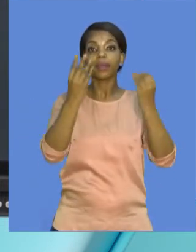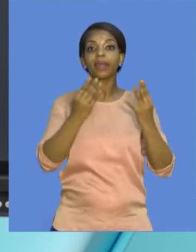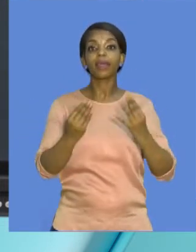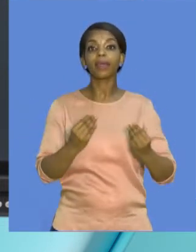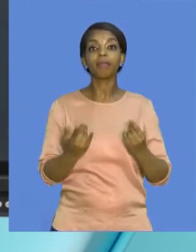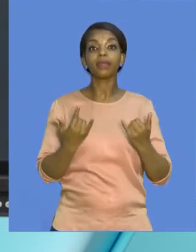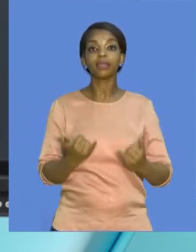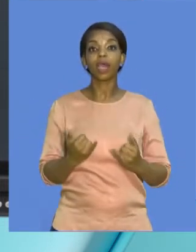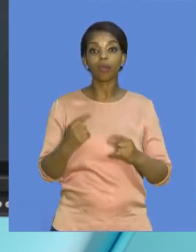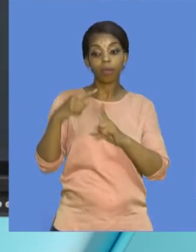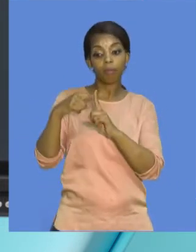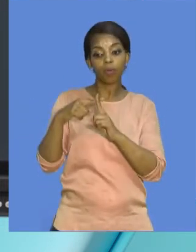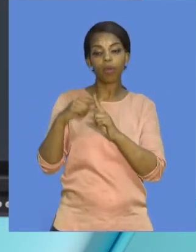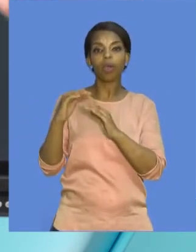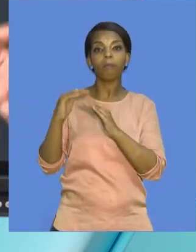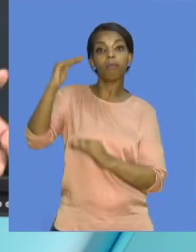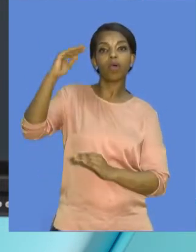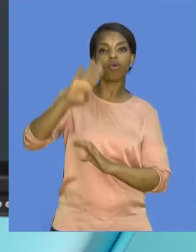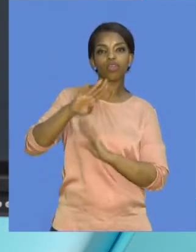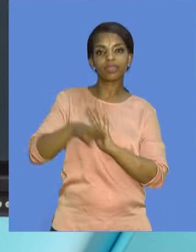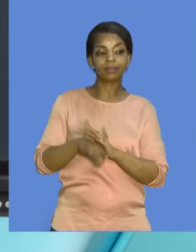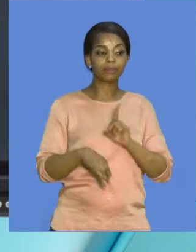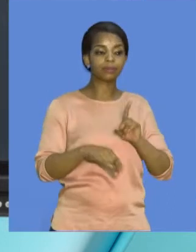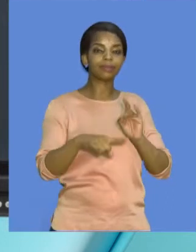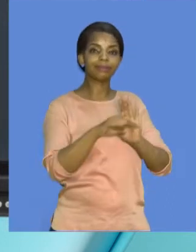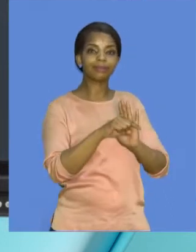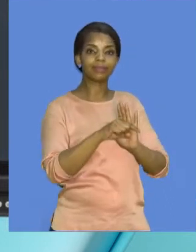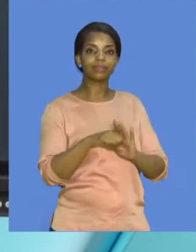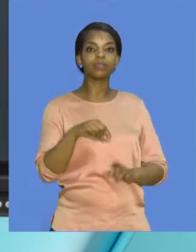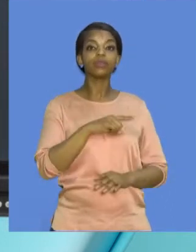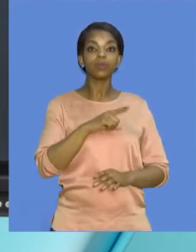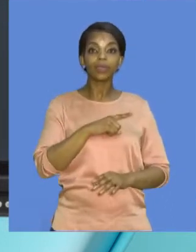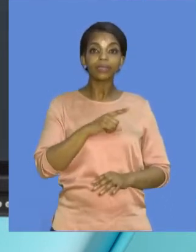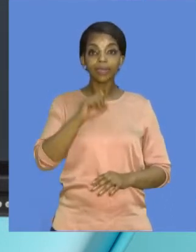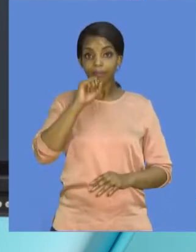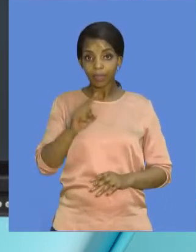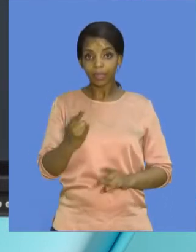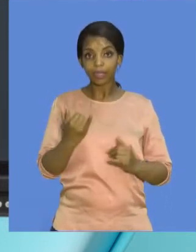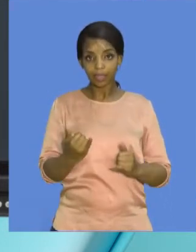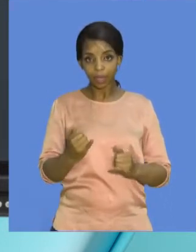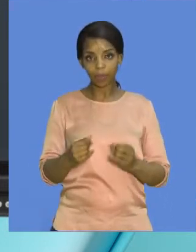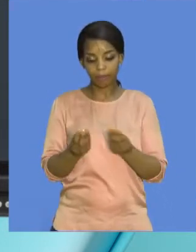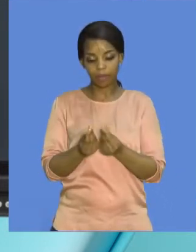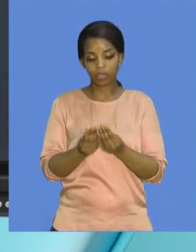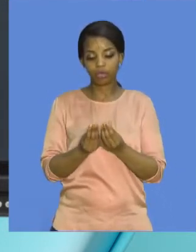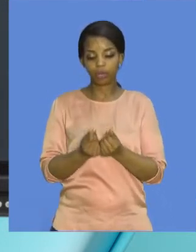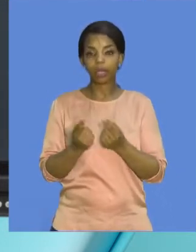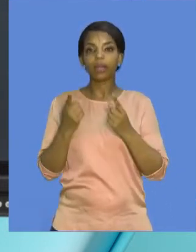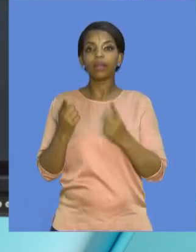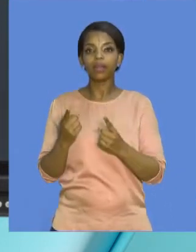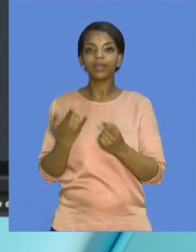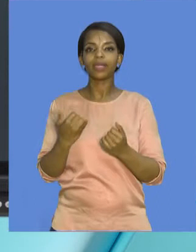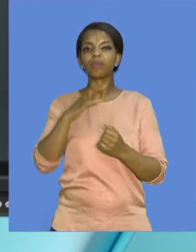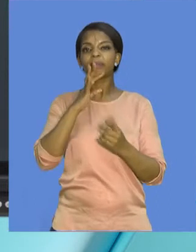comparatively greater than those of the electrons. Hence, the net charge that material has becomes positive. So it's actually